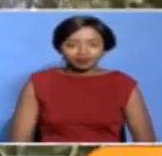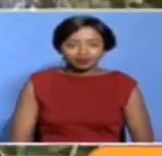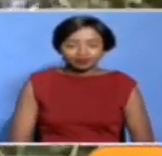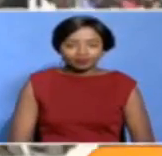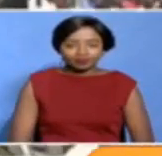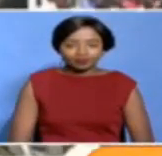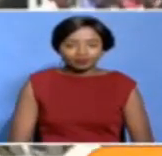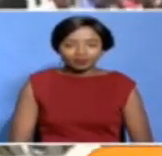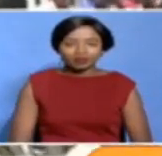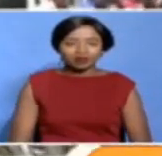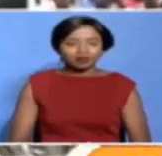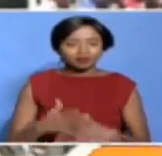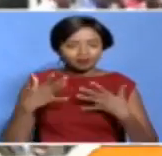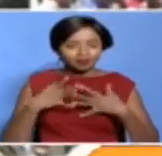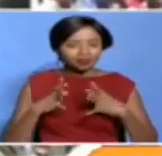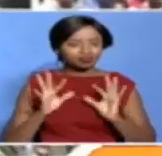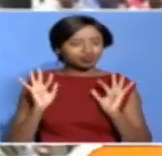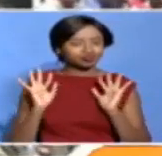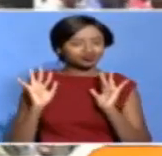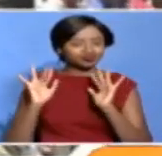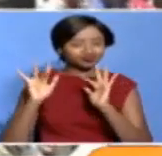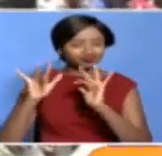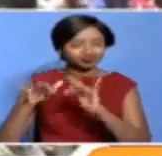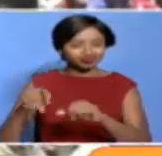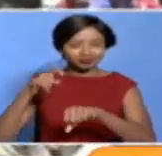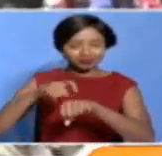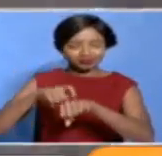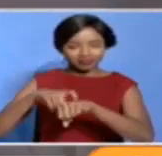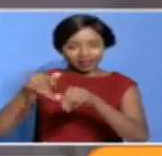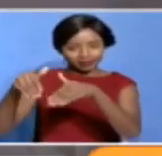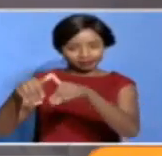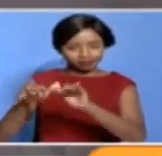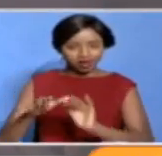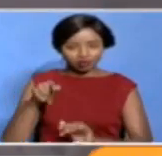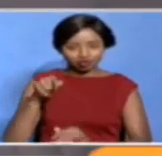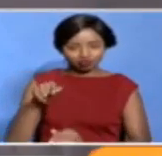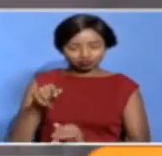Hundreds of Elgeyo Marakwet residents at the fundraising memorial service.